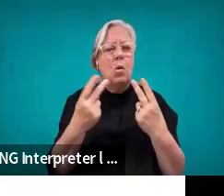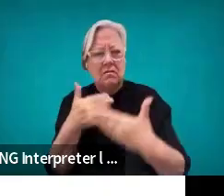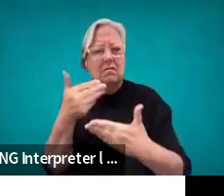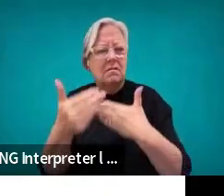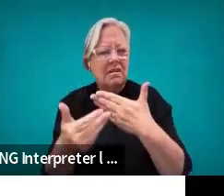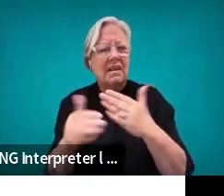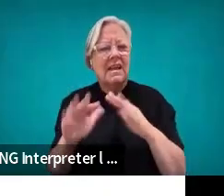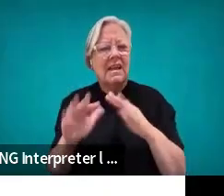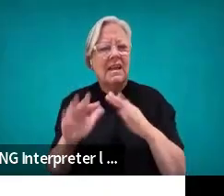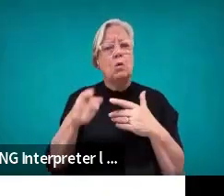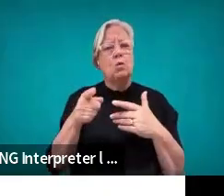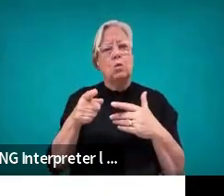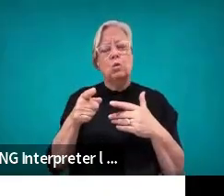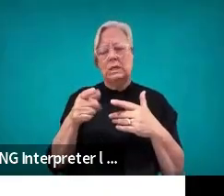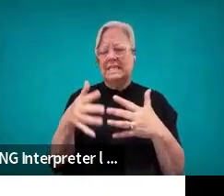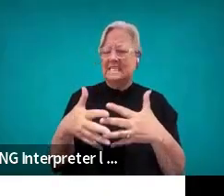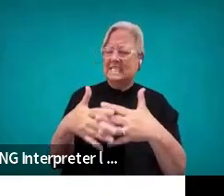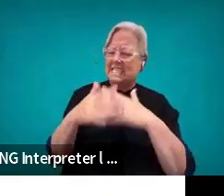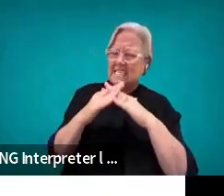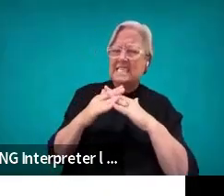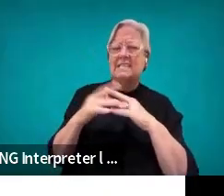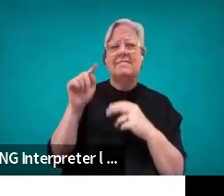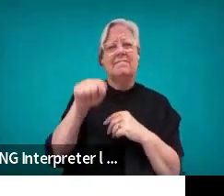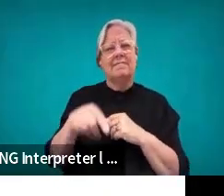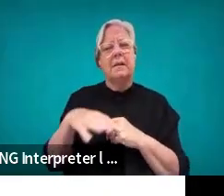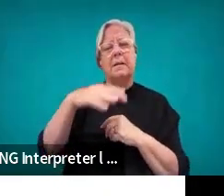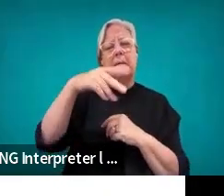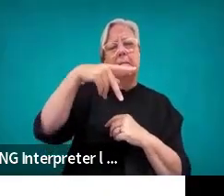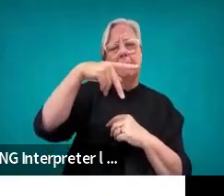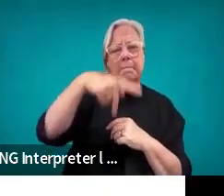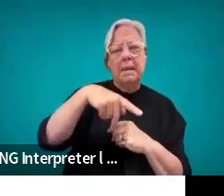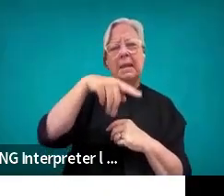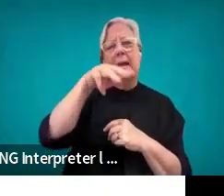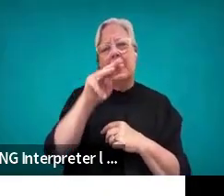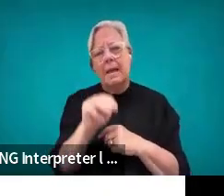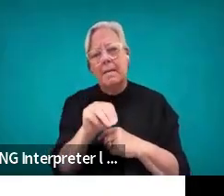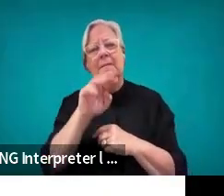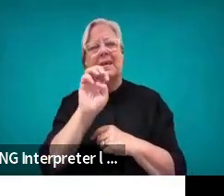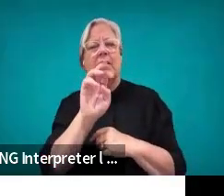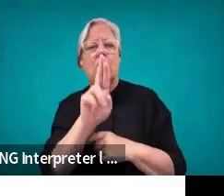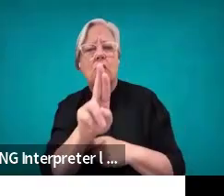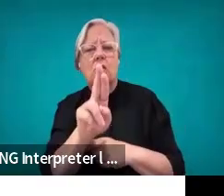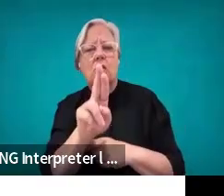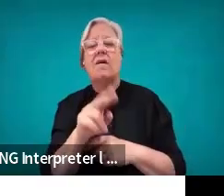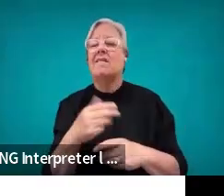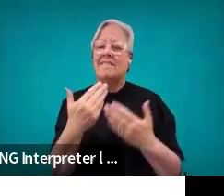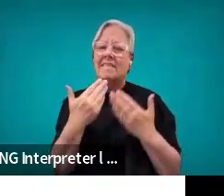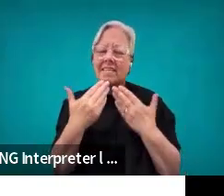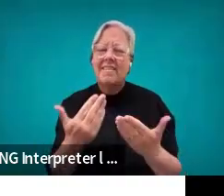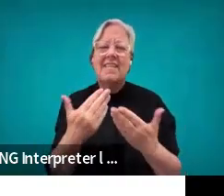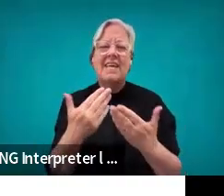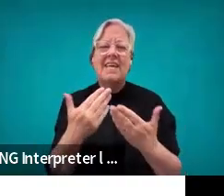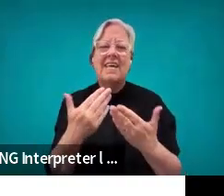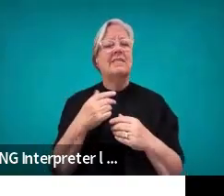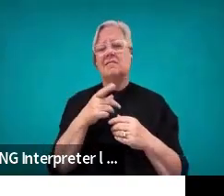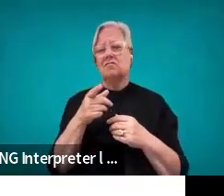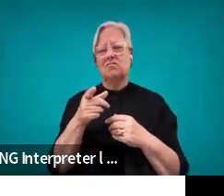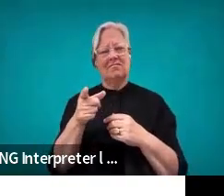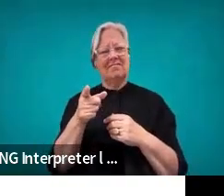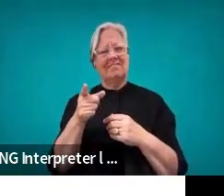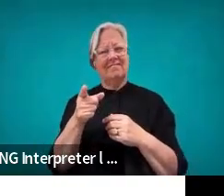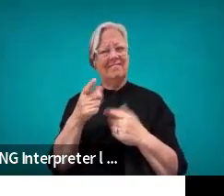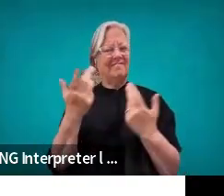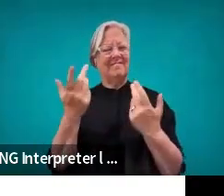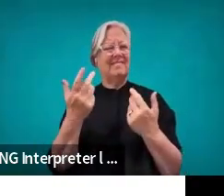the need to be open to learning and flexibility. I think even with Shama right now, understanding what